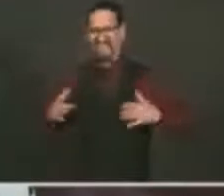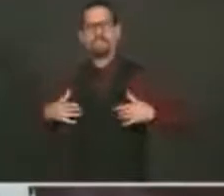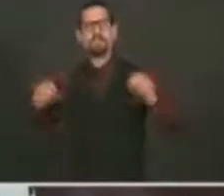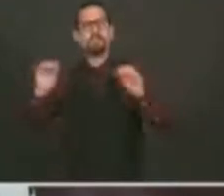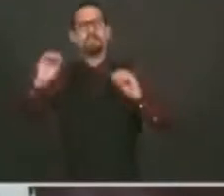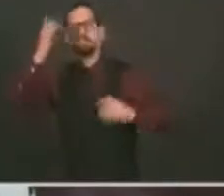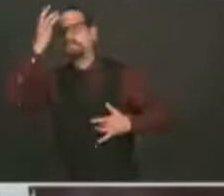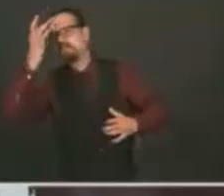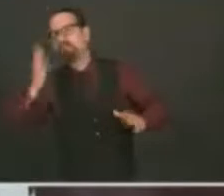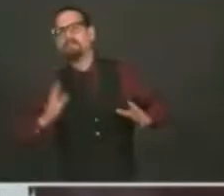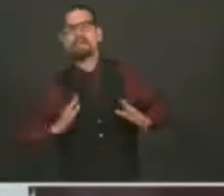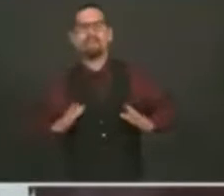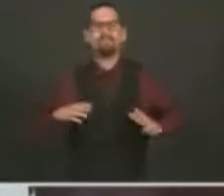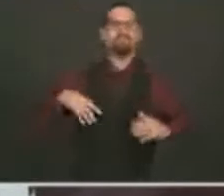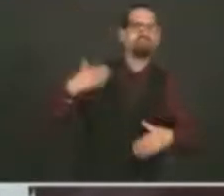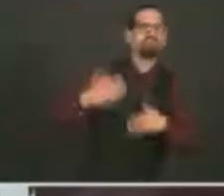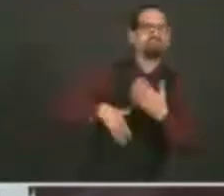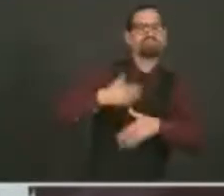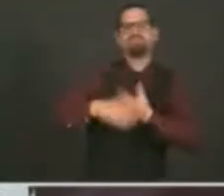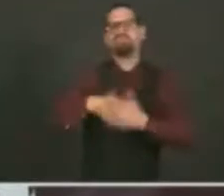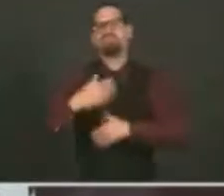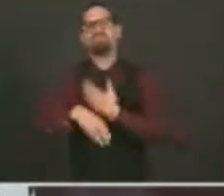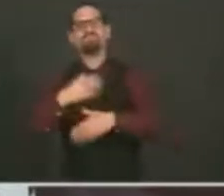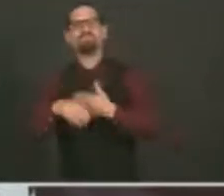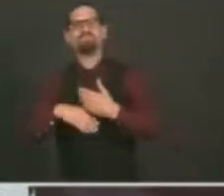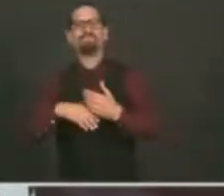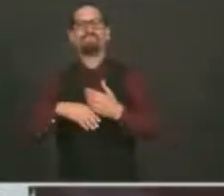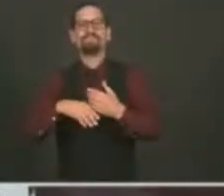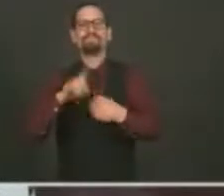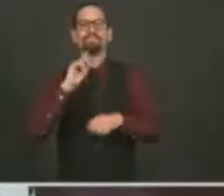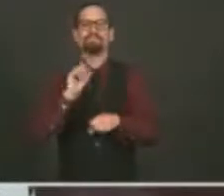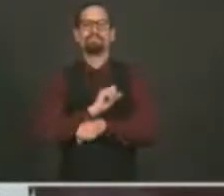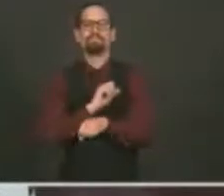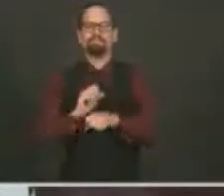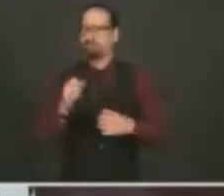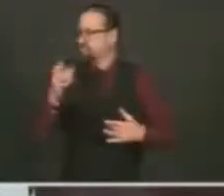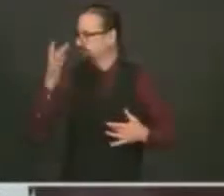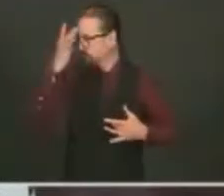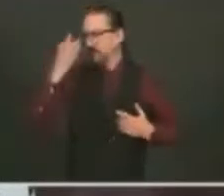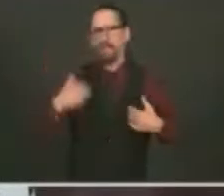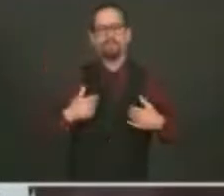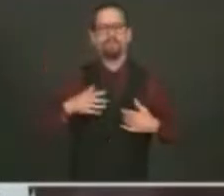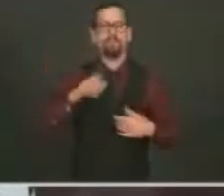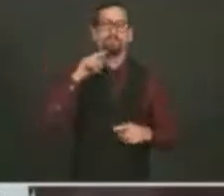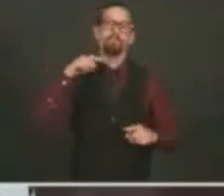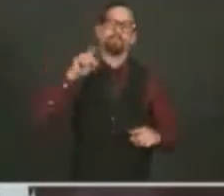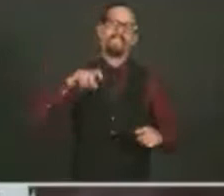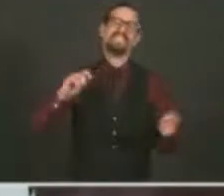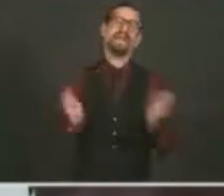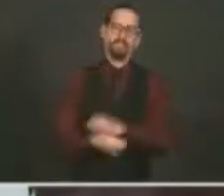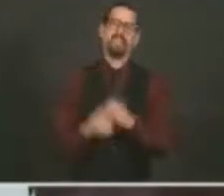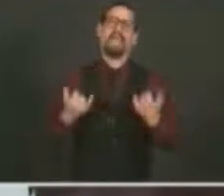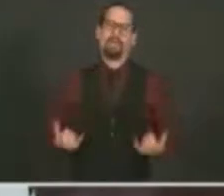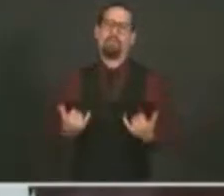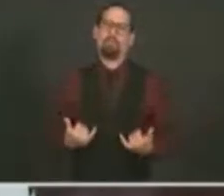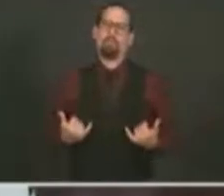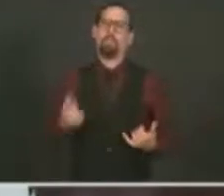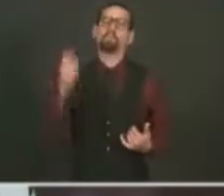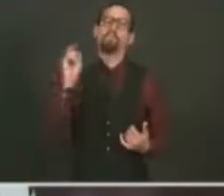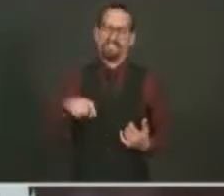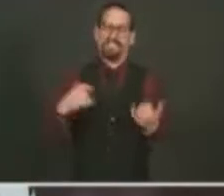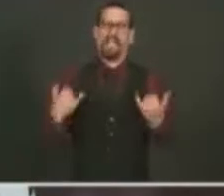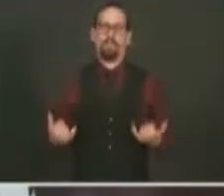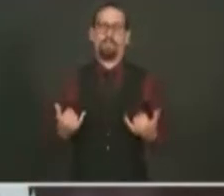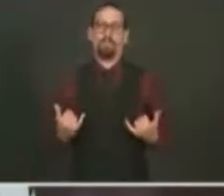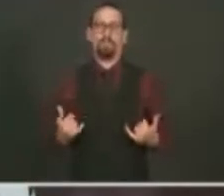That's why we have to make this shift immediately now. If everyone can start doing this now, today, we can